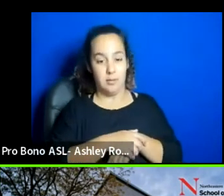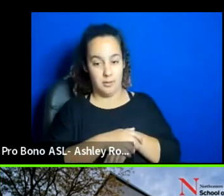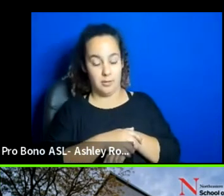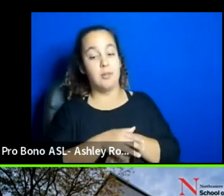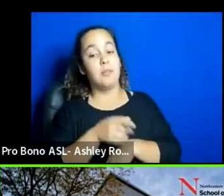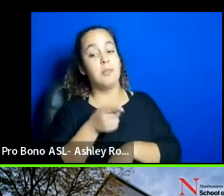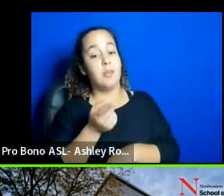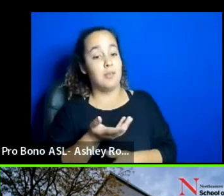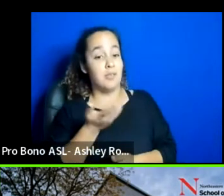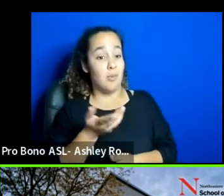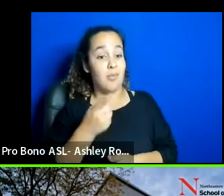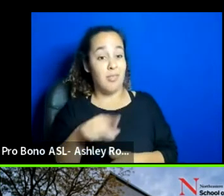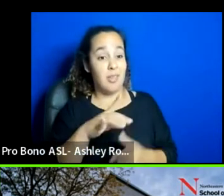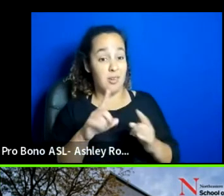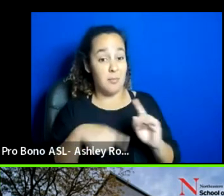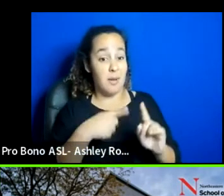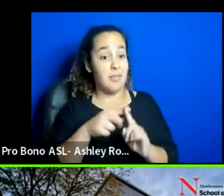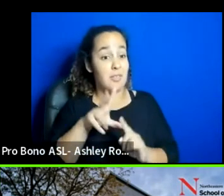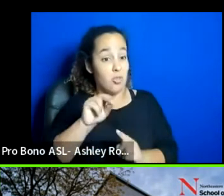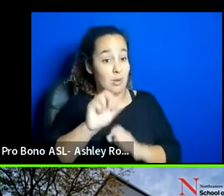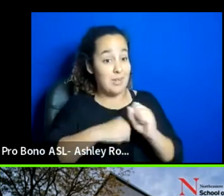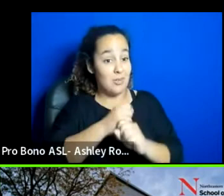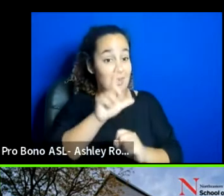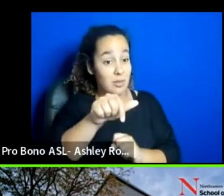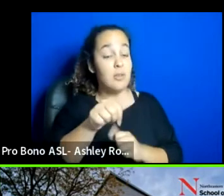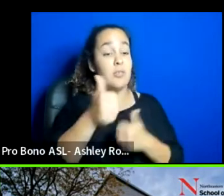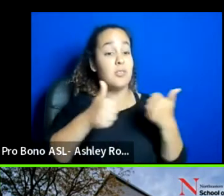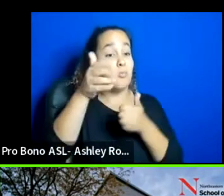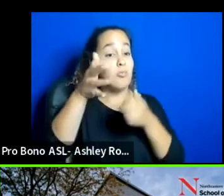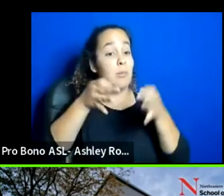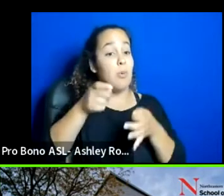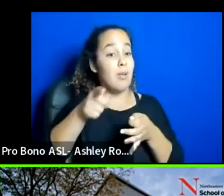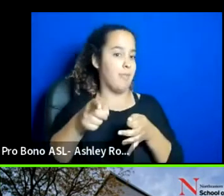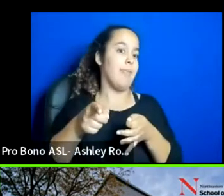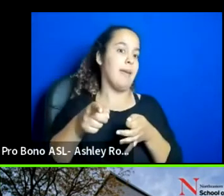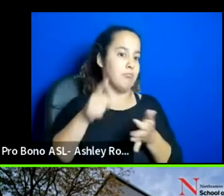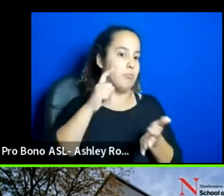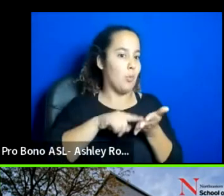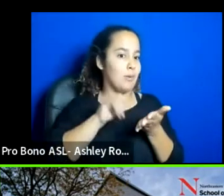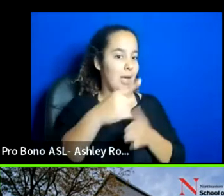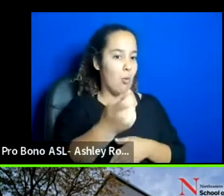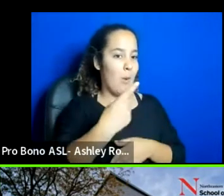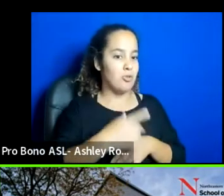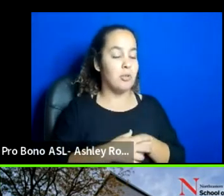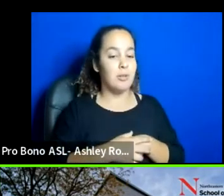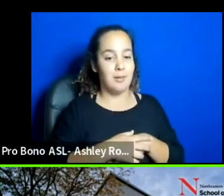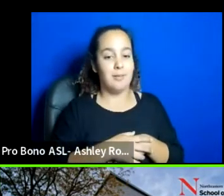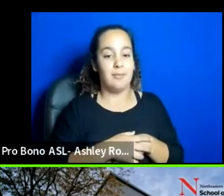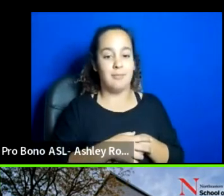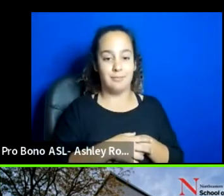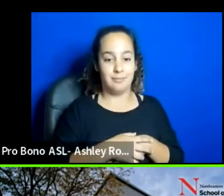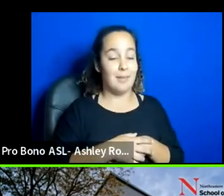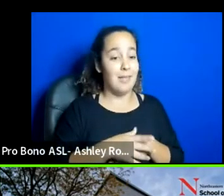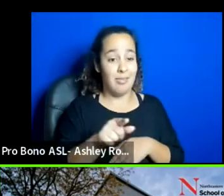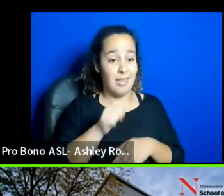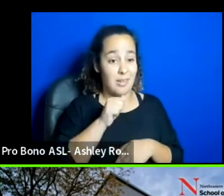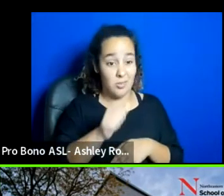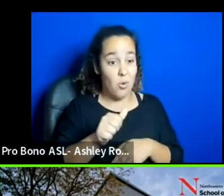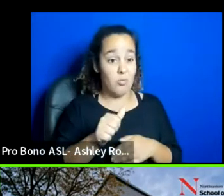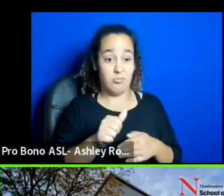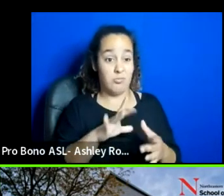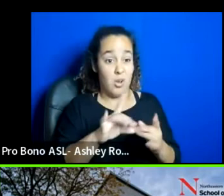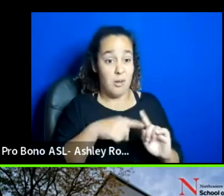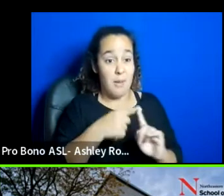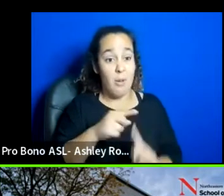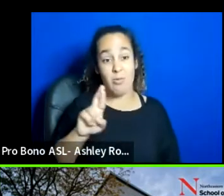about this in this? That's the 30 years later where the Supreme Court addresses that very question, and they don't even cite to the Ring case. So what Brent